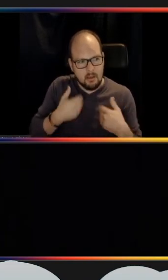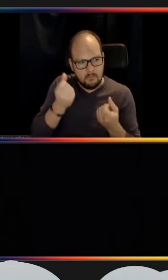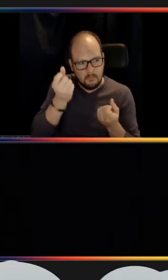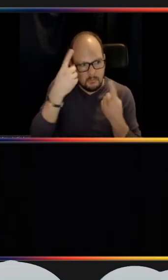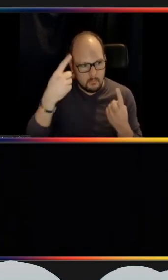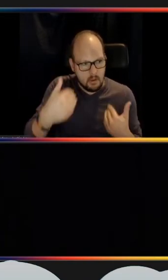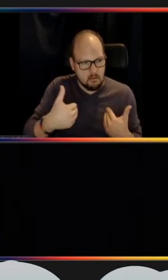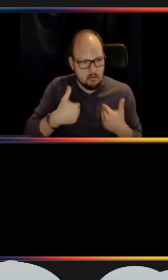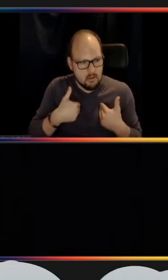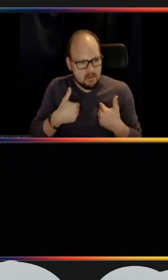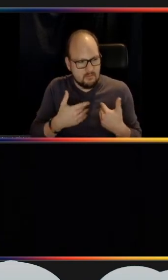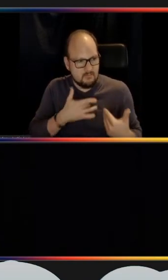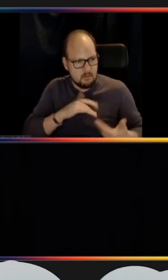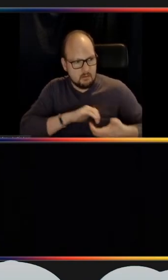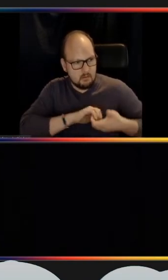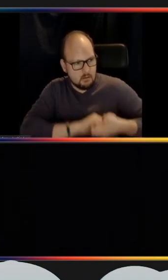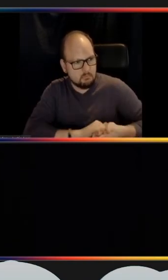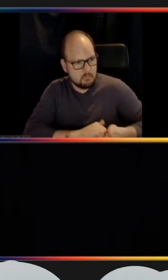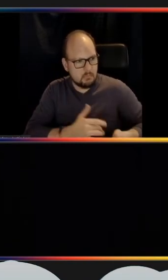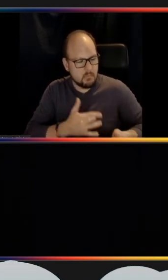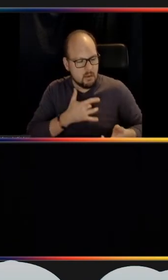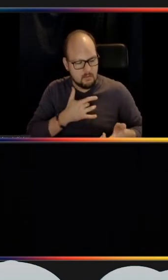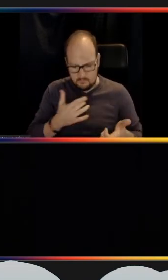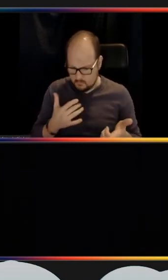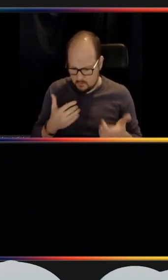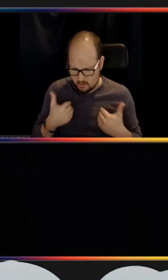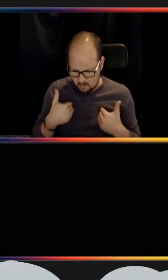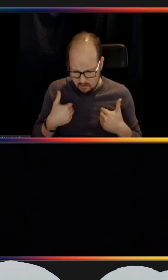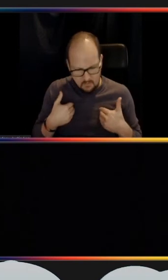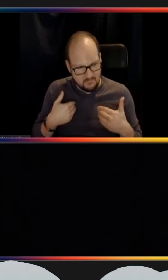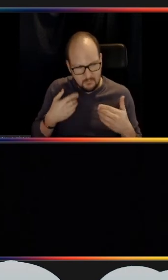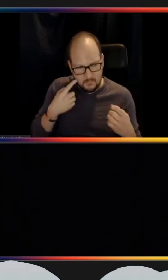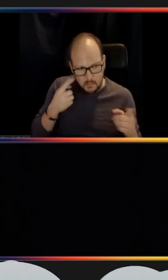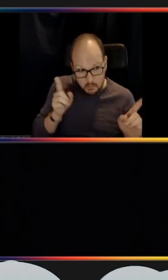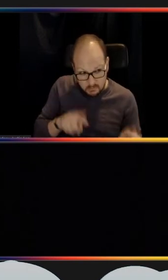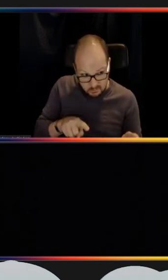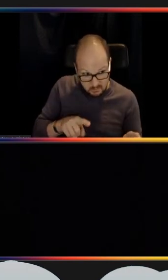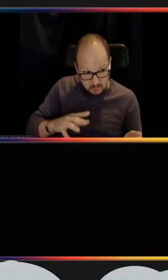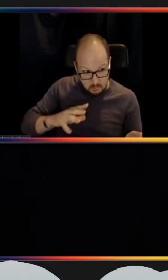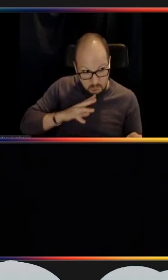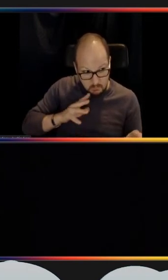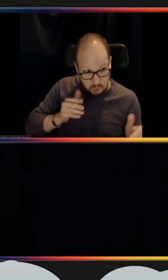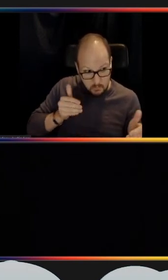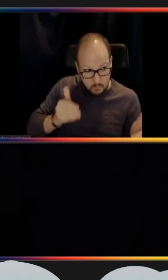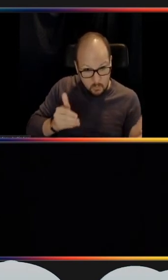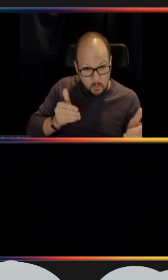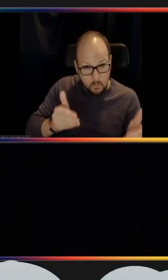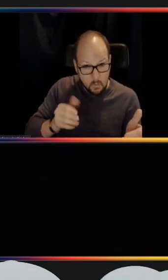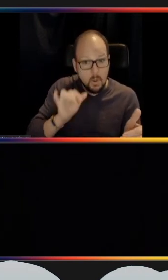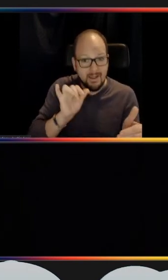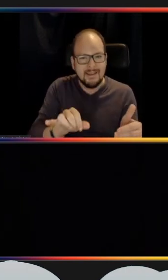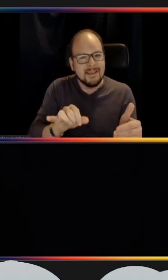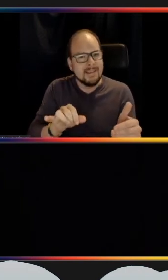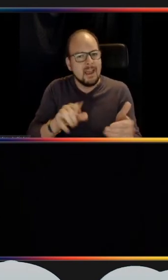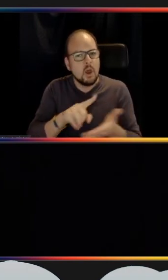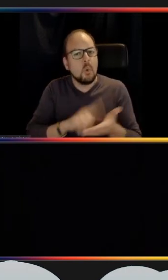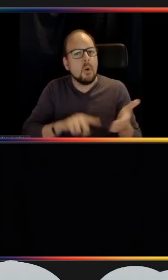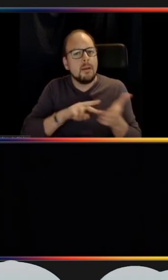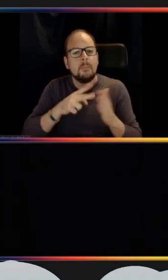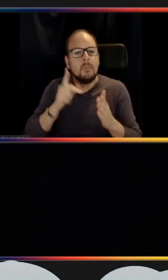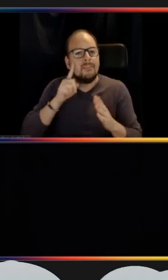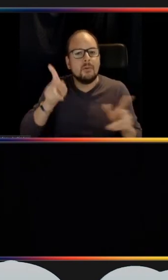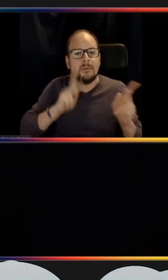and this knowledge of consent and of what this means for people. And so it was really, really